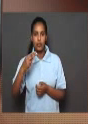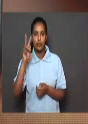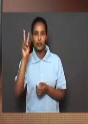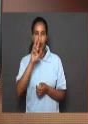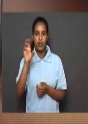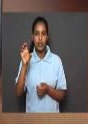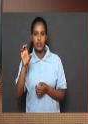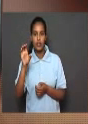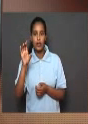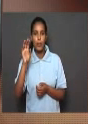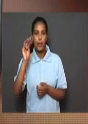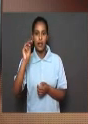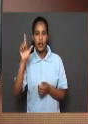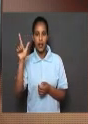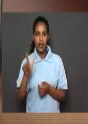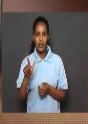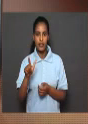milliliter test tube.